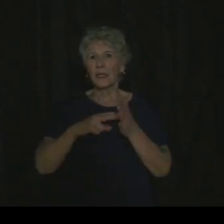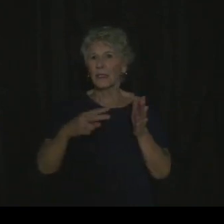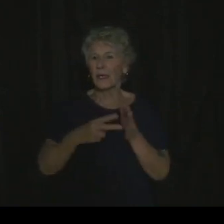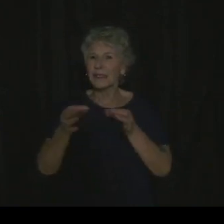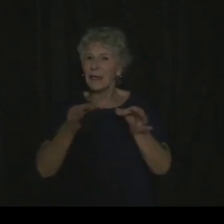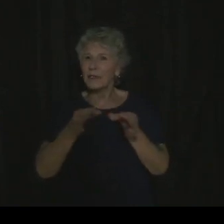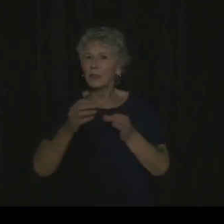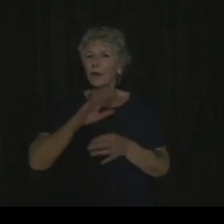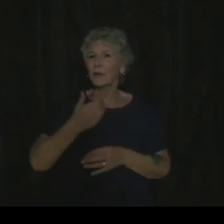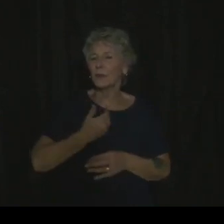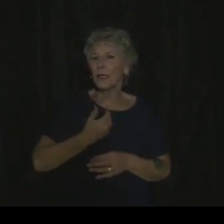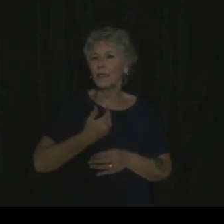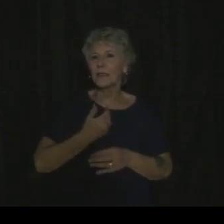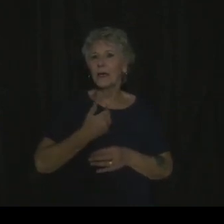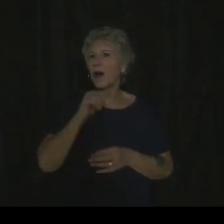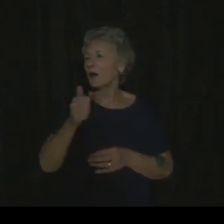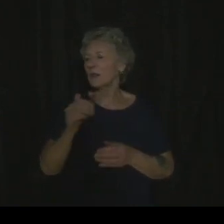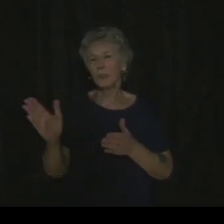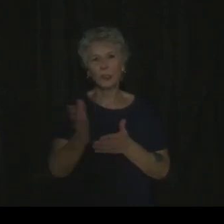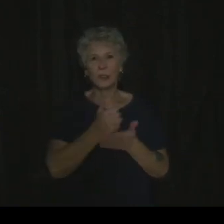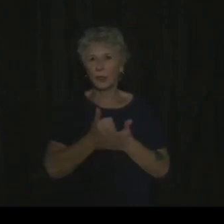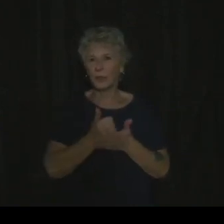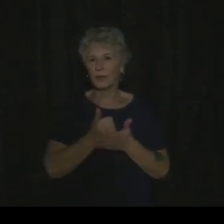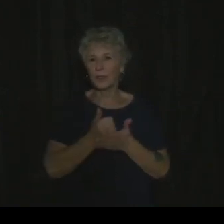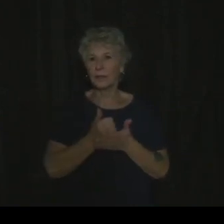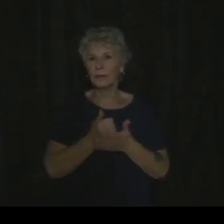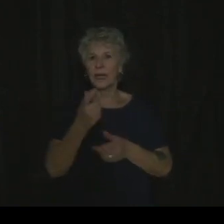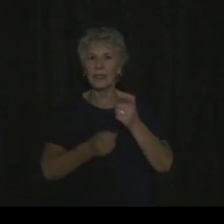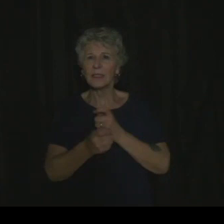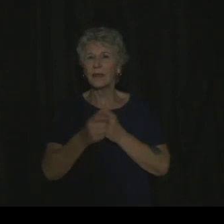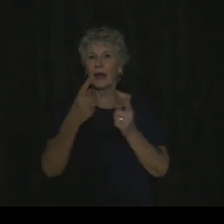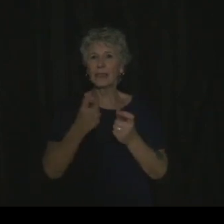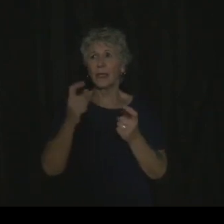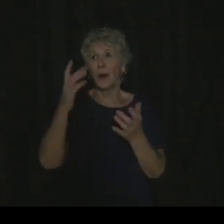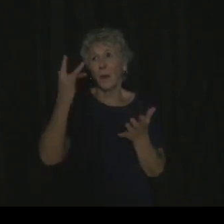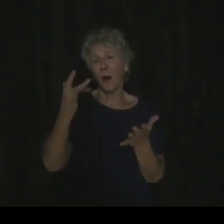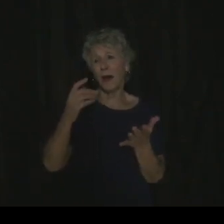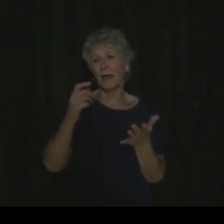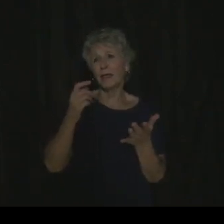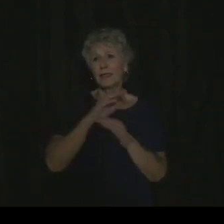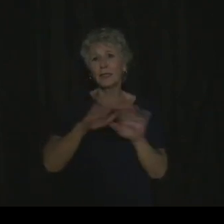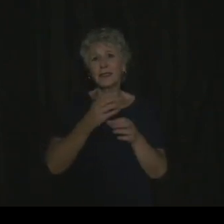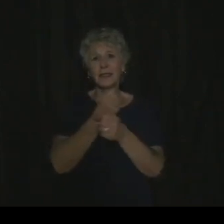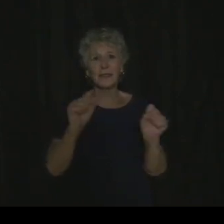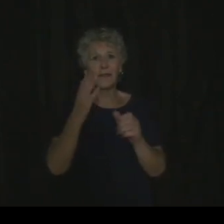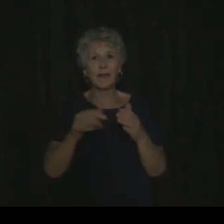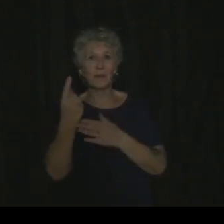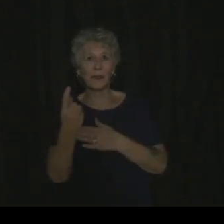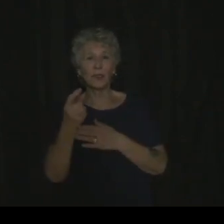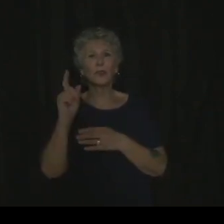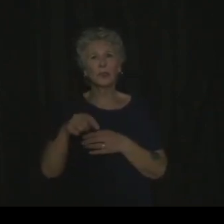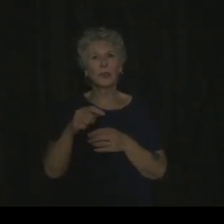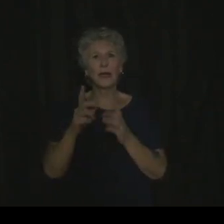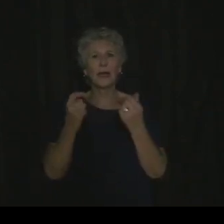grace is undeserved. And rather than asking, why doesn't he save everybody? You should ask, why